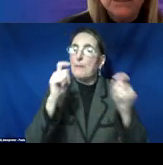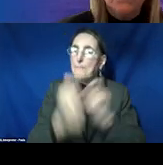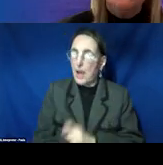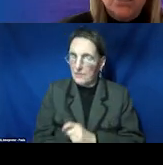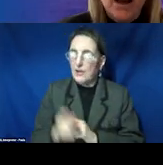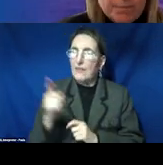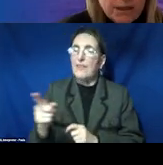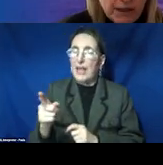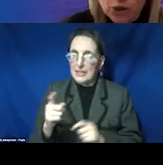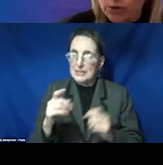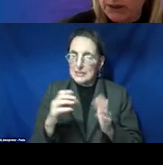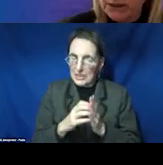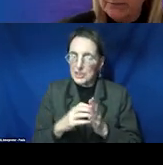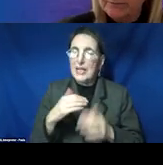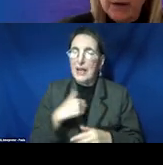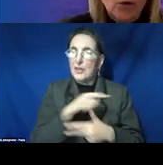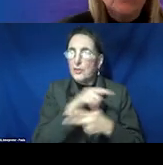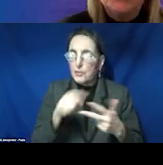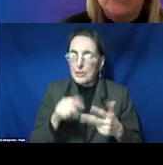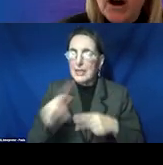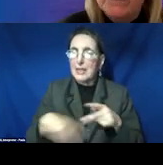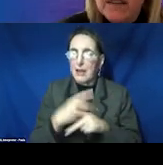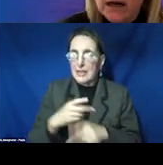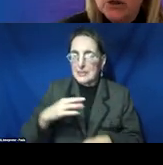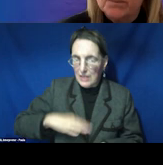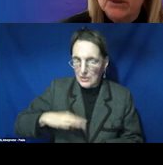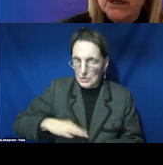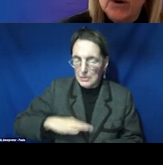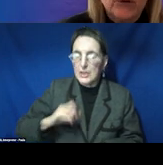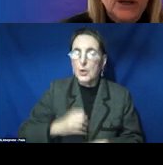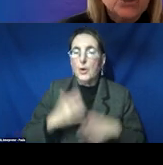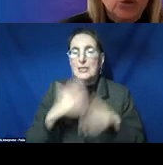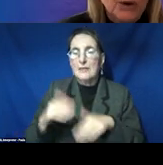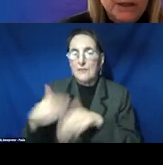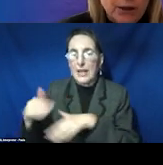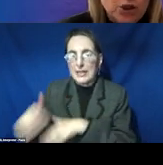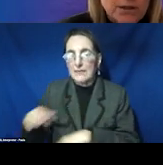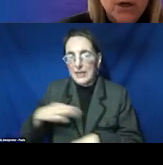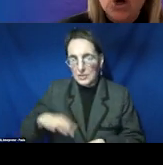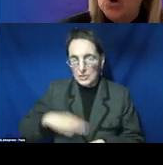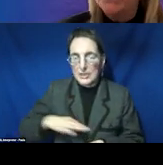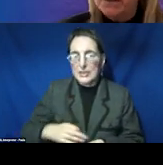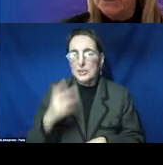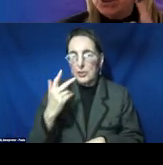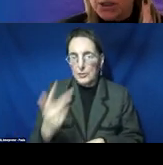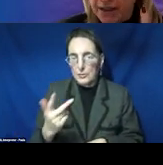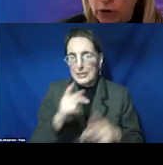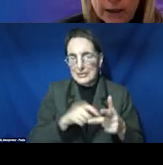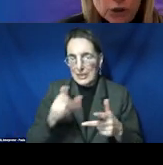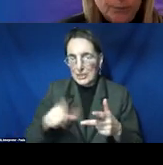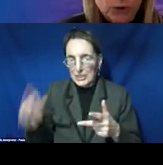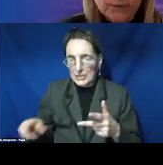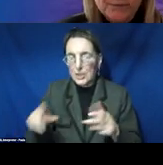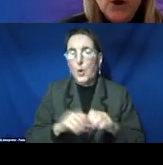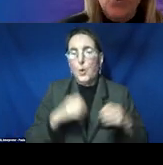three types of eligibility, or dividing the eligibility rather into three sections: organizations that